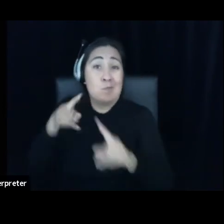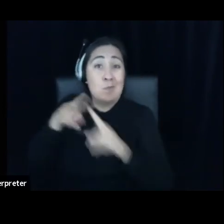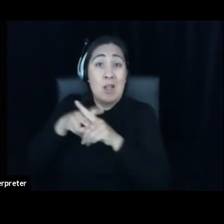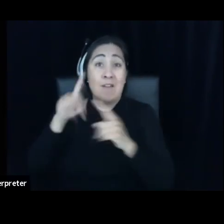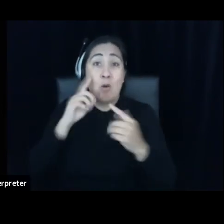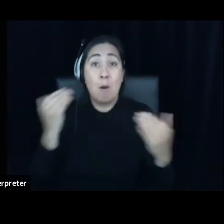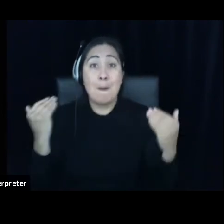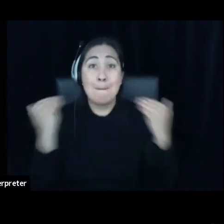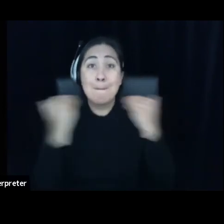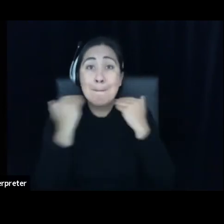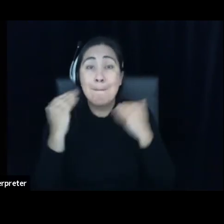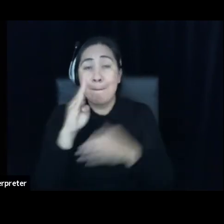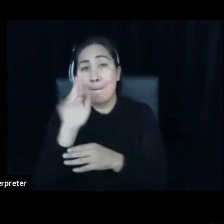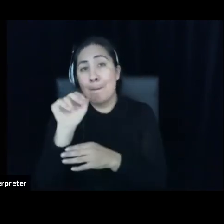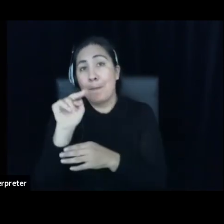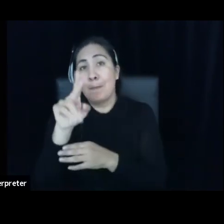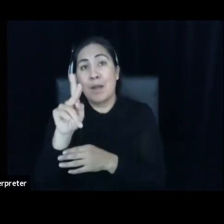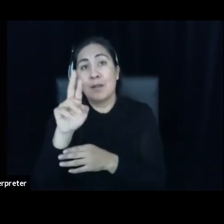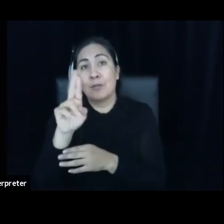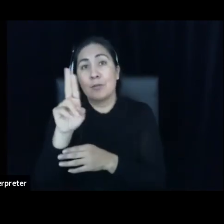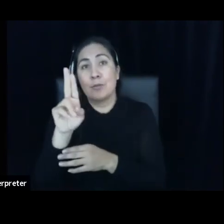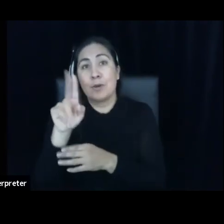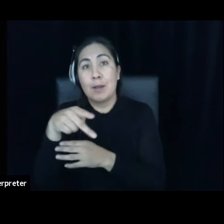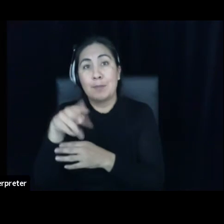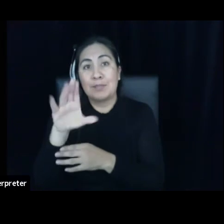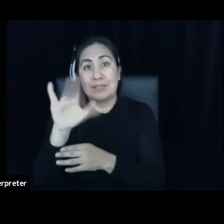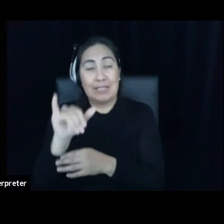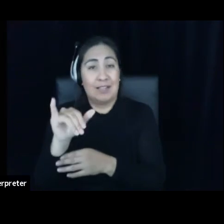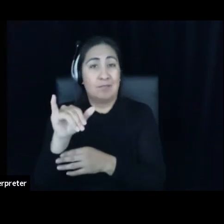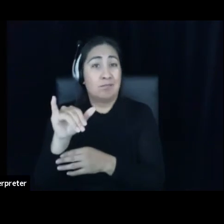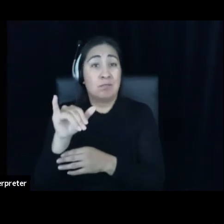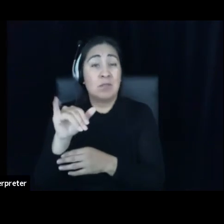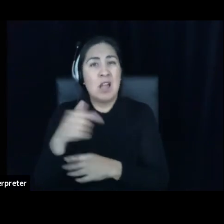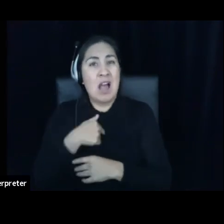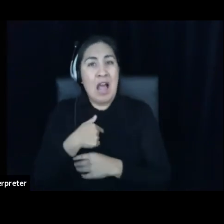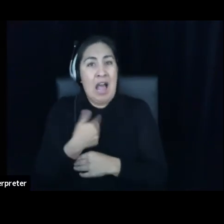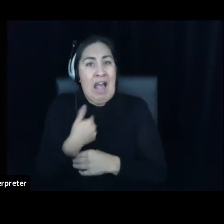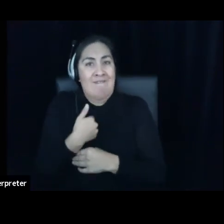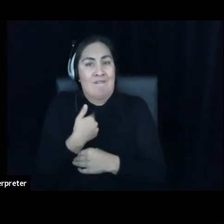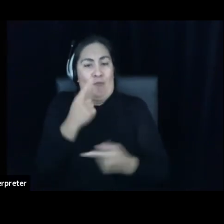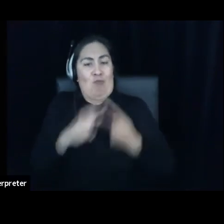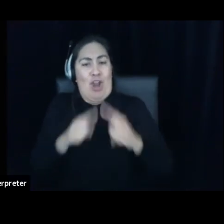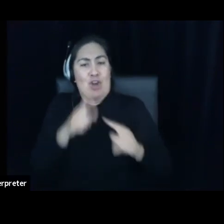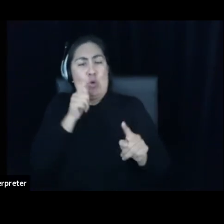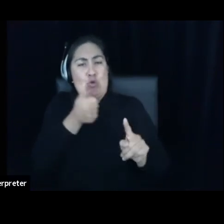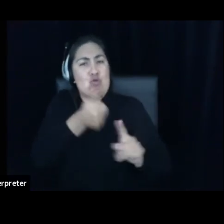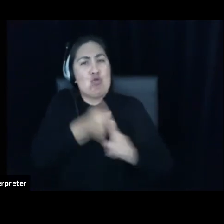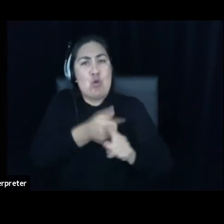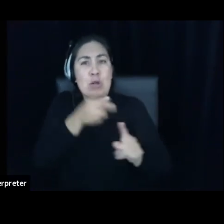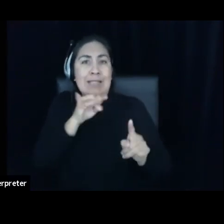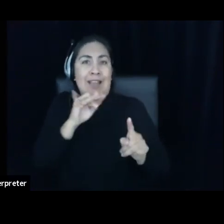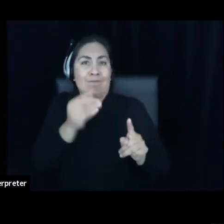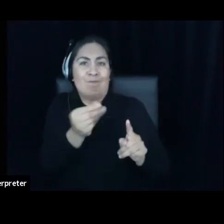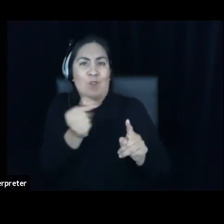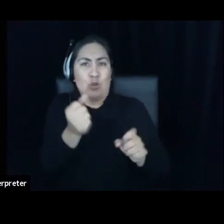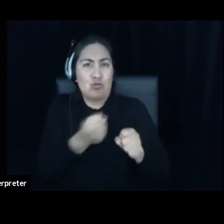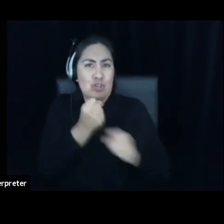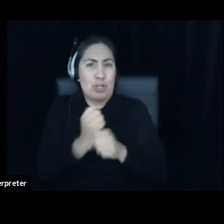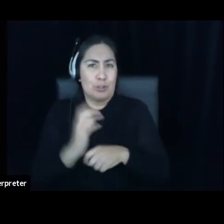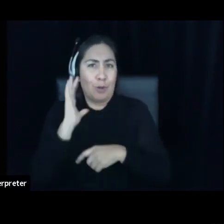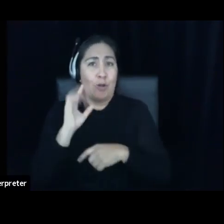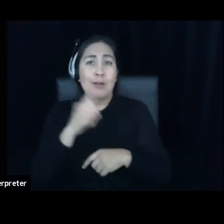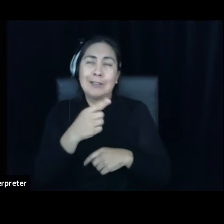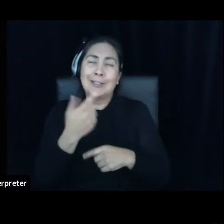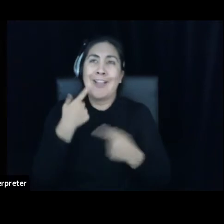you're overwhelmed with debt. I have a friend who did it a couple of years ago, and she tells everyone she knows about how great it